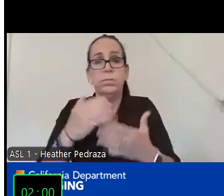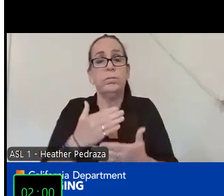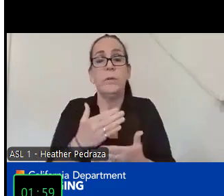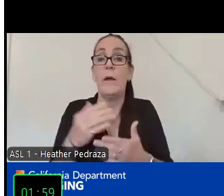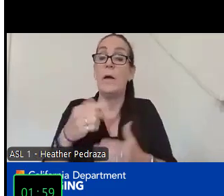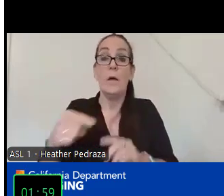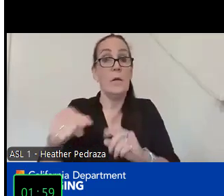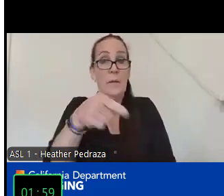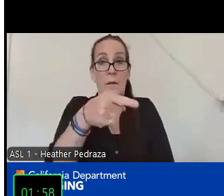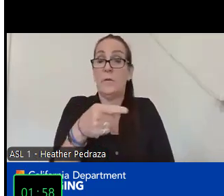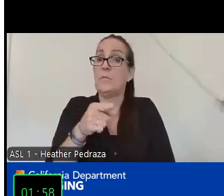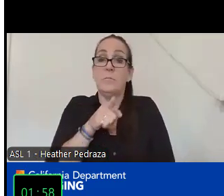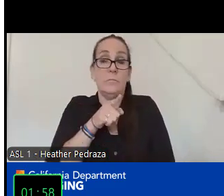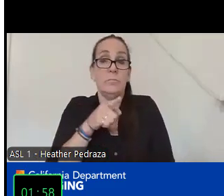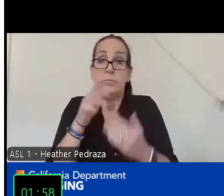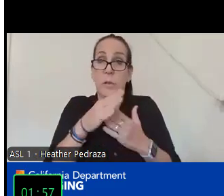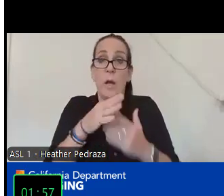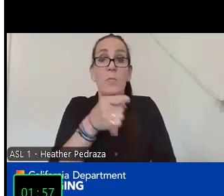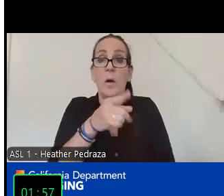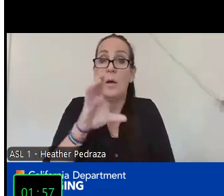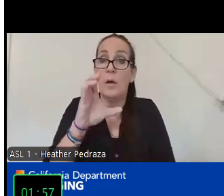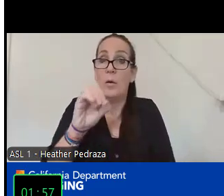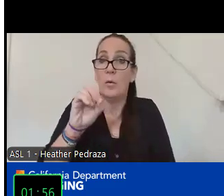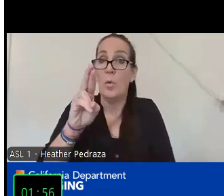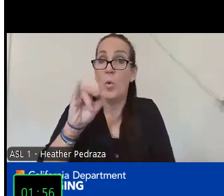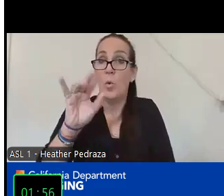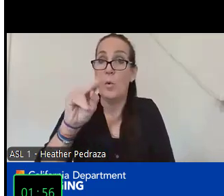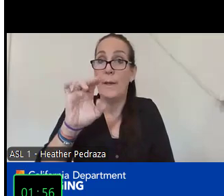enjoyed Corinne's. The points that she brought up were so